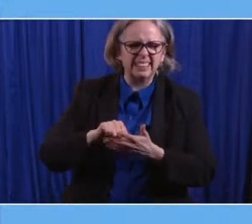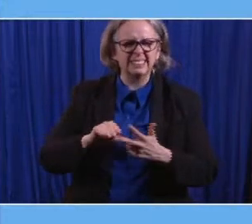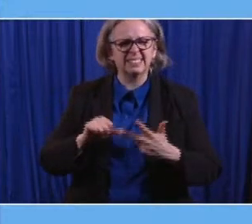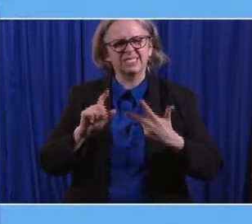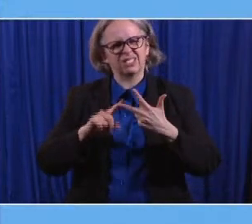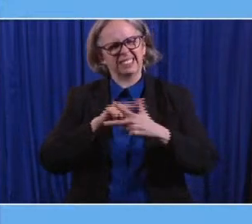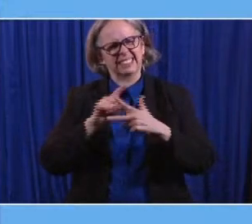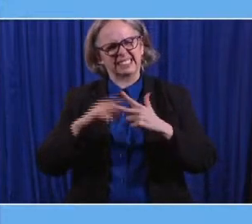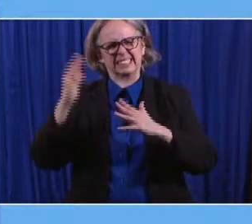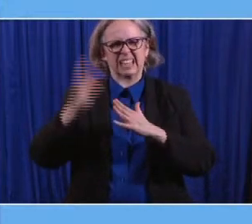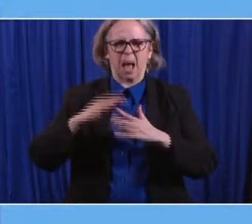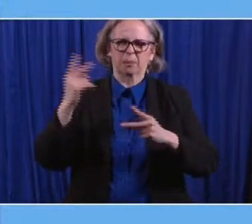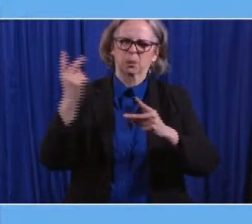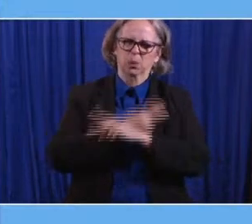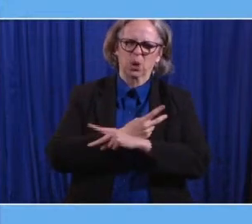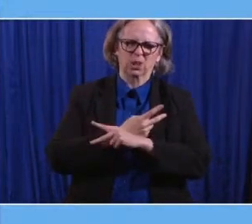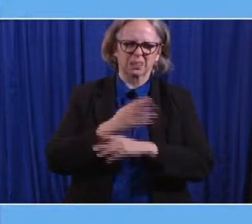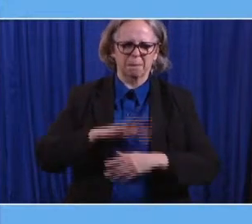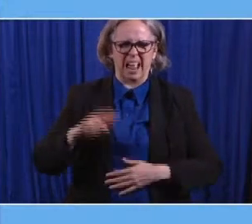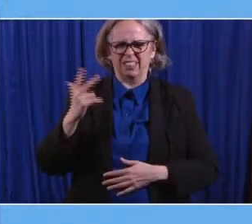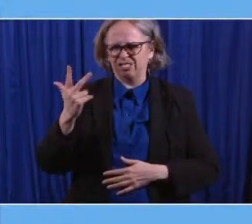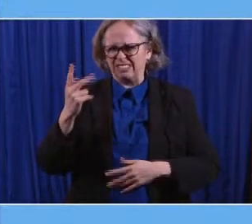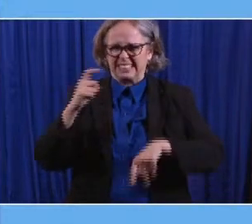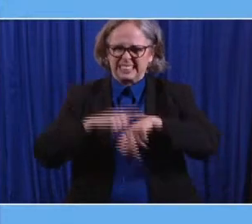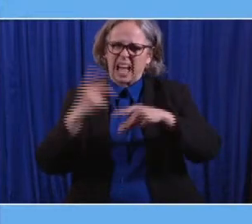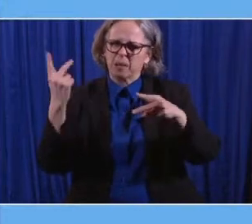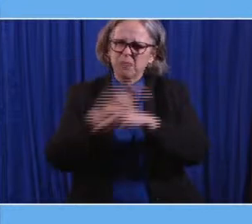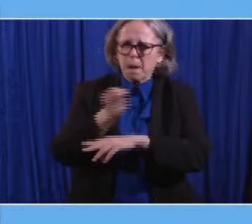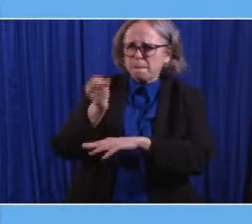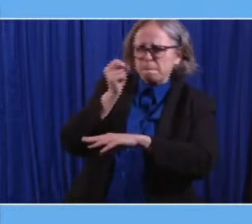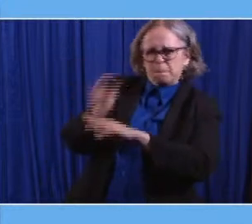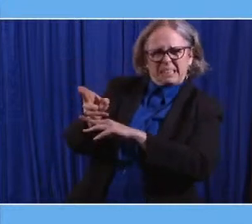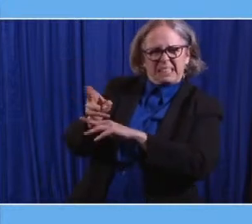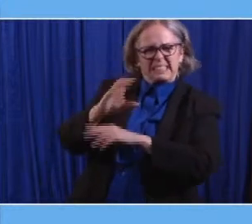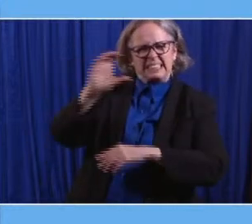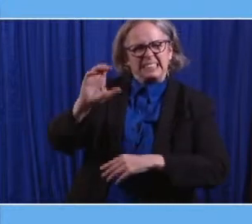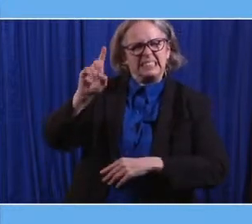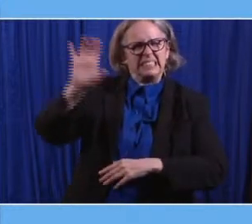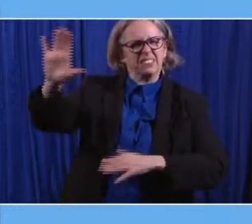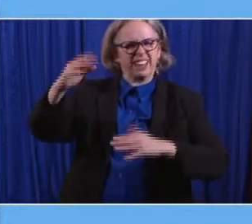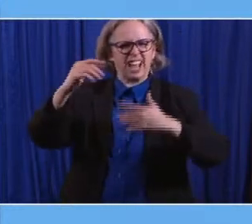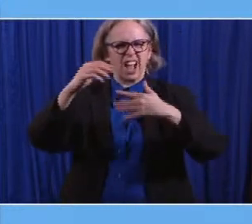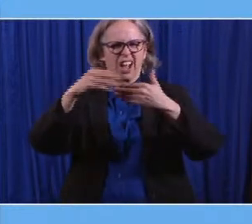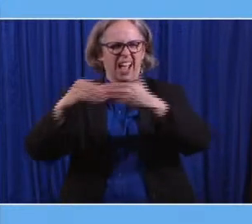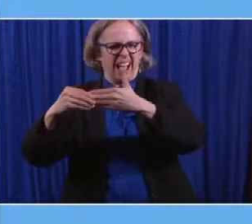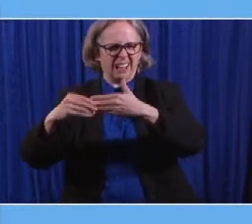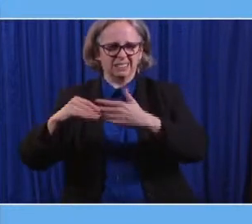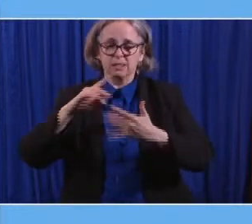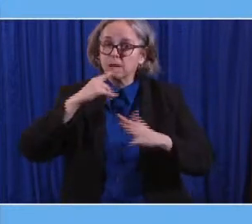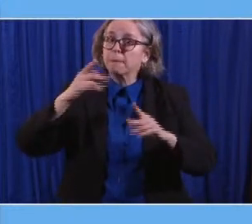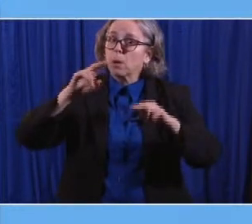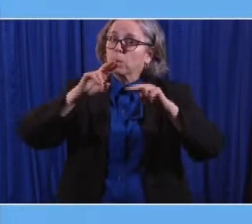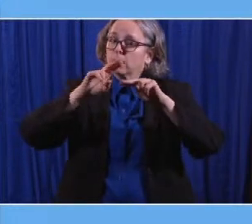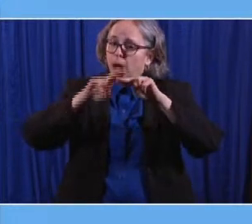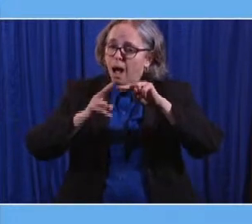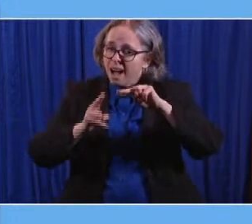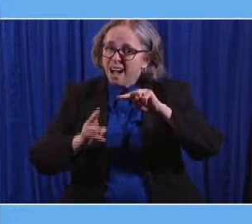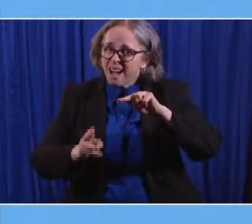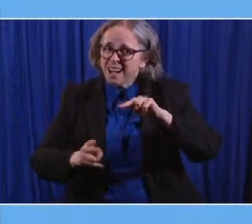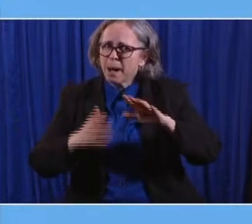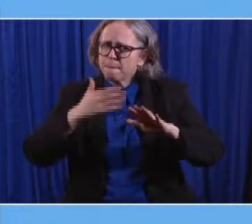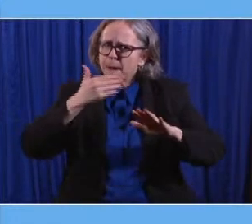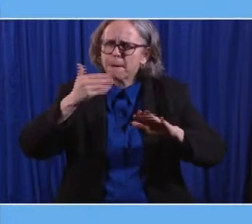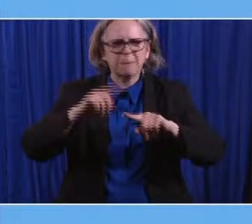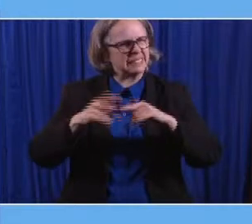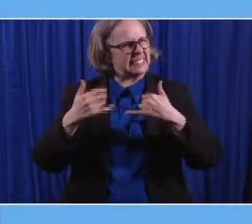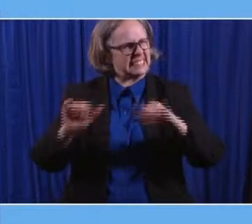About 3 times what the CDC says is a high incidence. So again, these numbers are coming down, but if you look at the top 20,